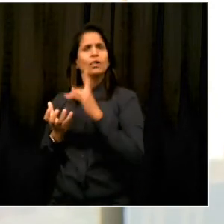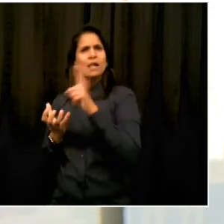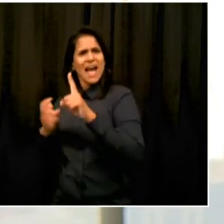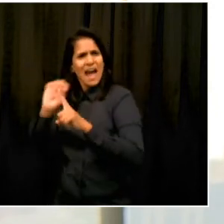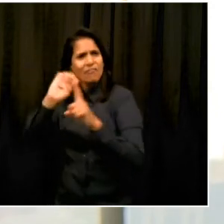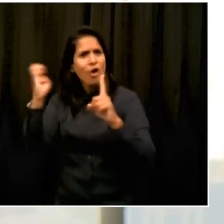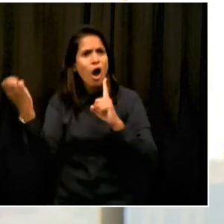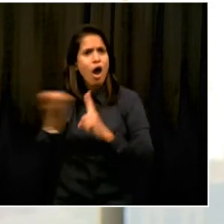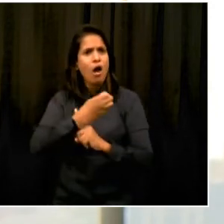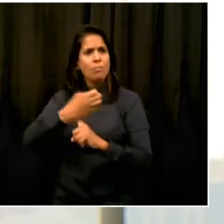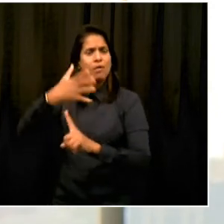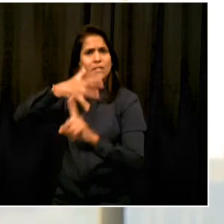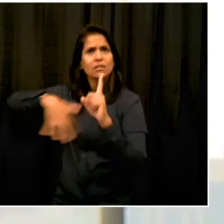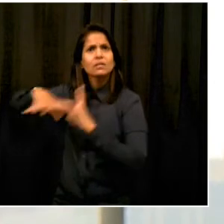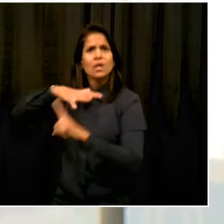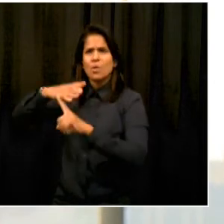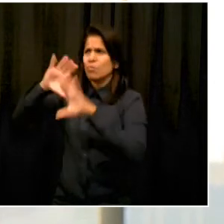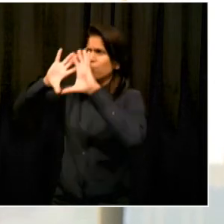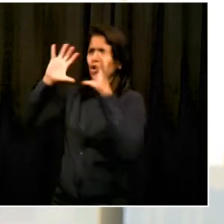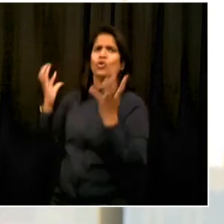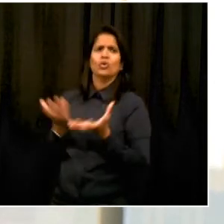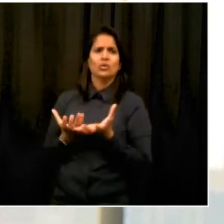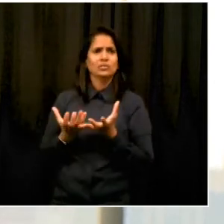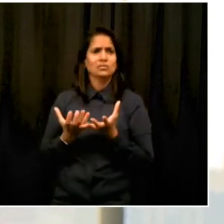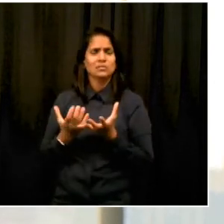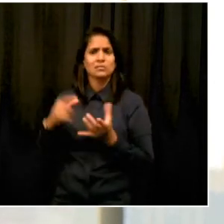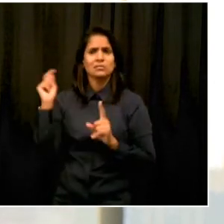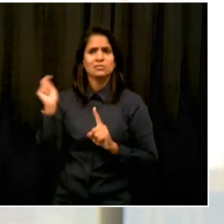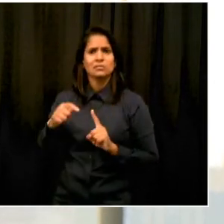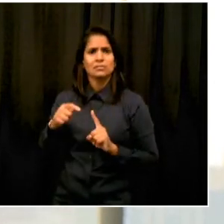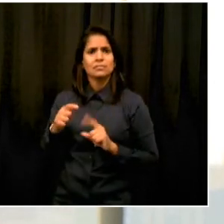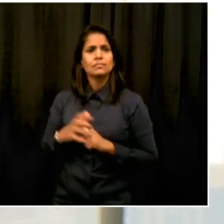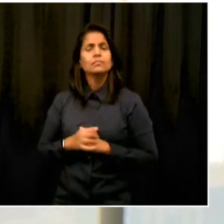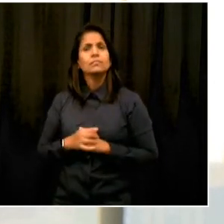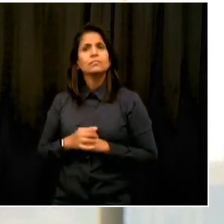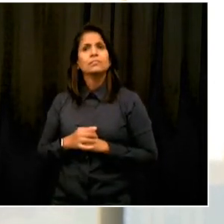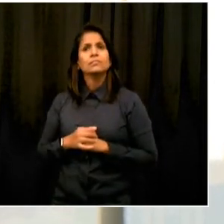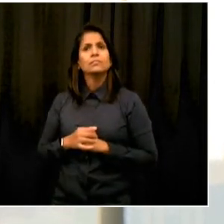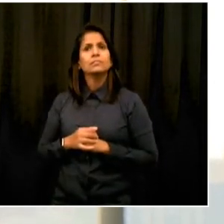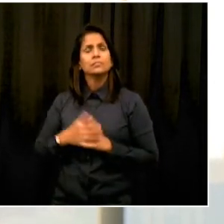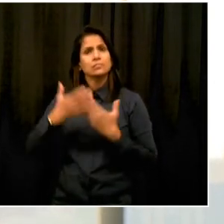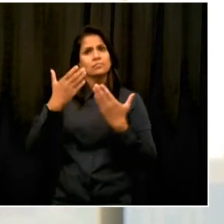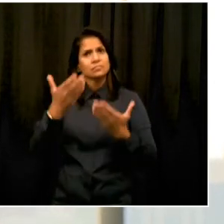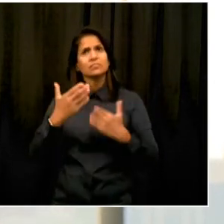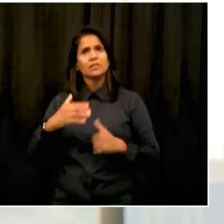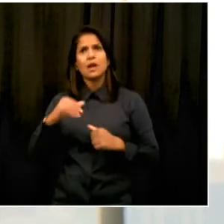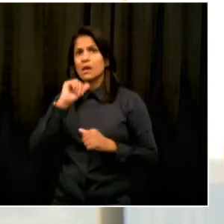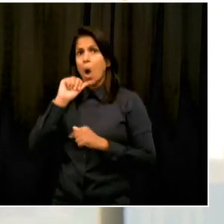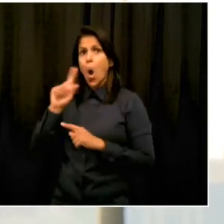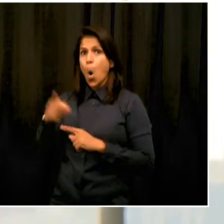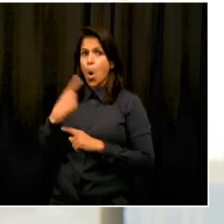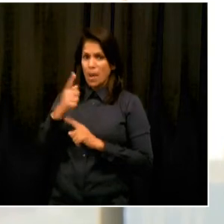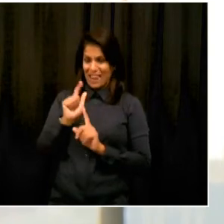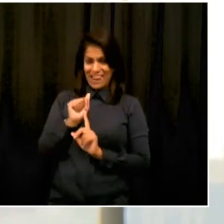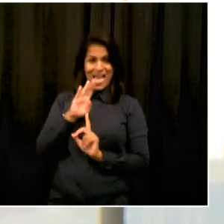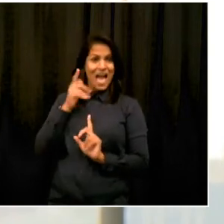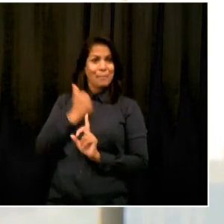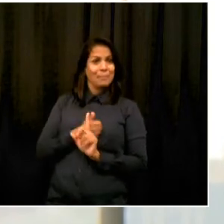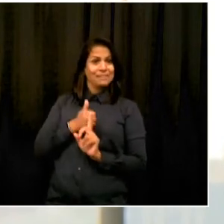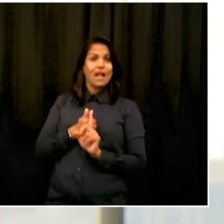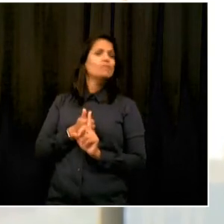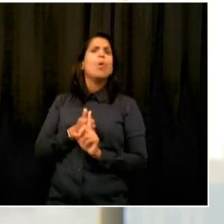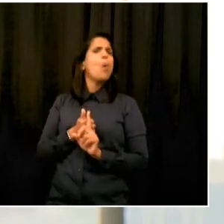And I believe we will be the climate solutions leader, not only this country, but of the entire world.